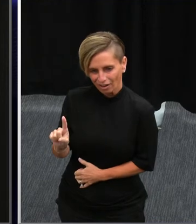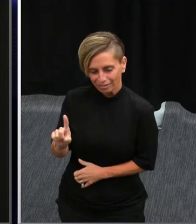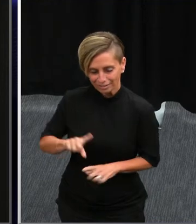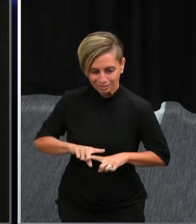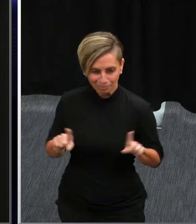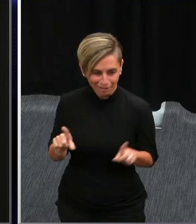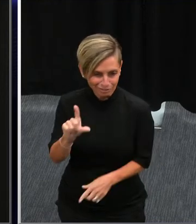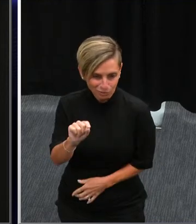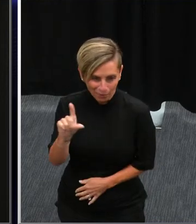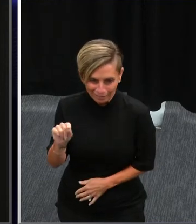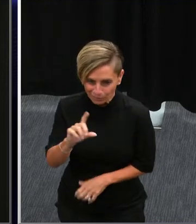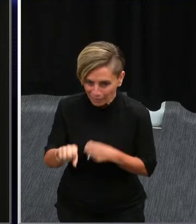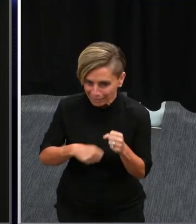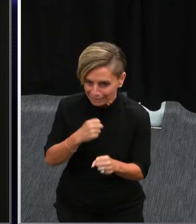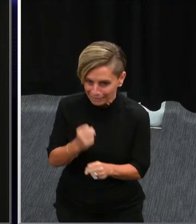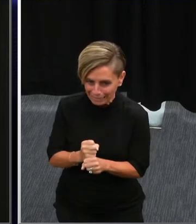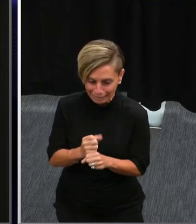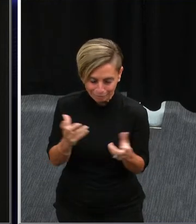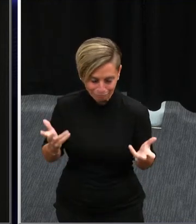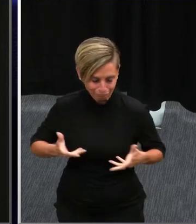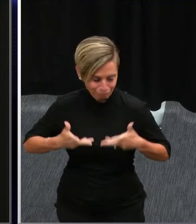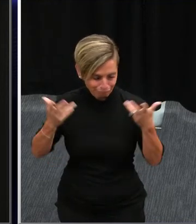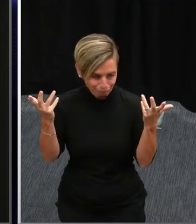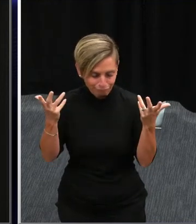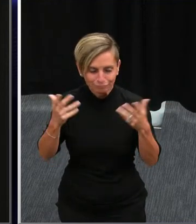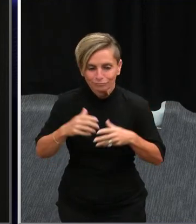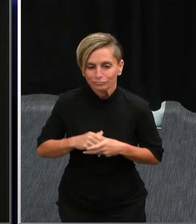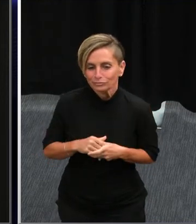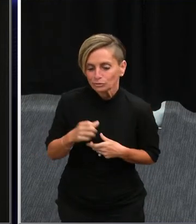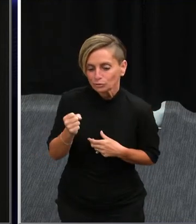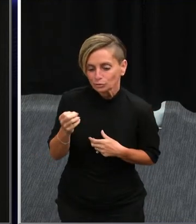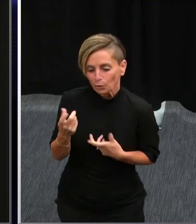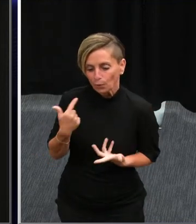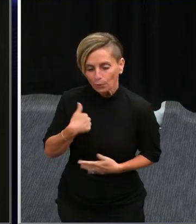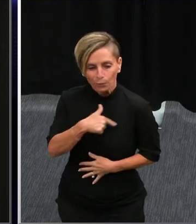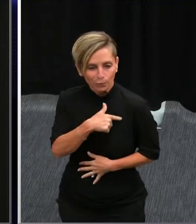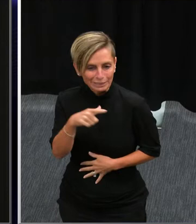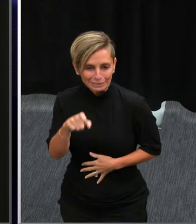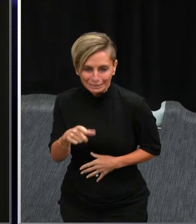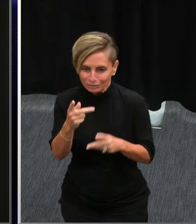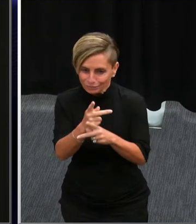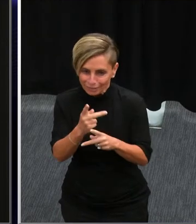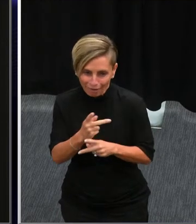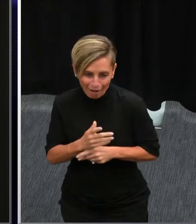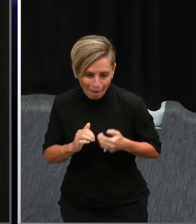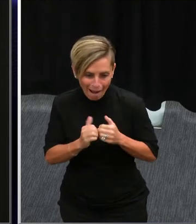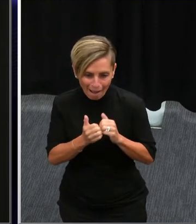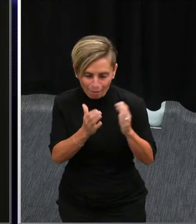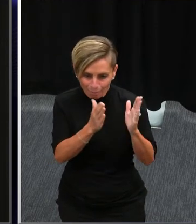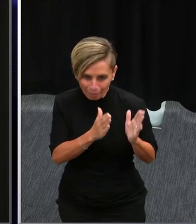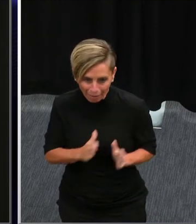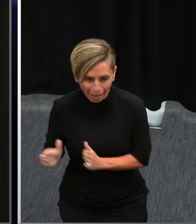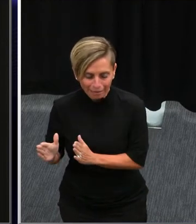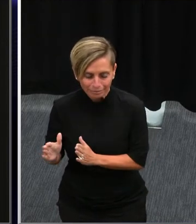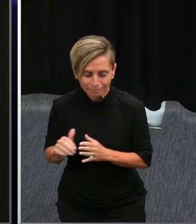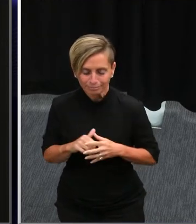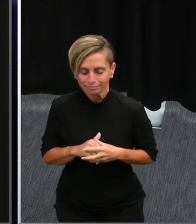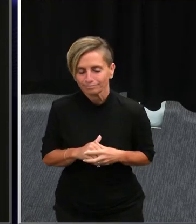right? We don't get to determine the cards that were dealt. We just get to figure out how we play them. And so we're playing this one.